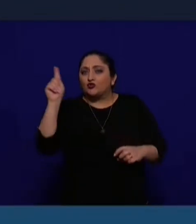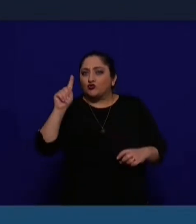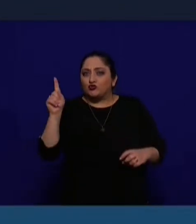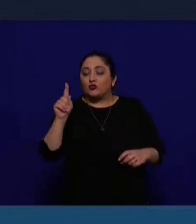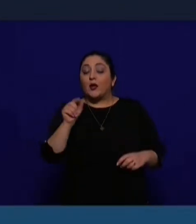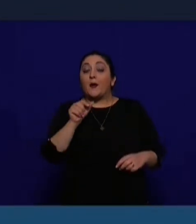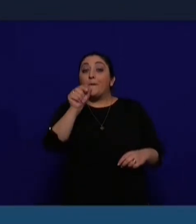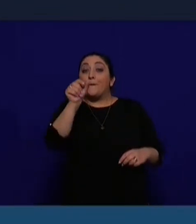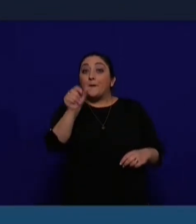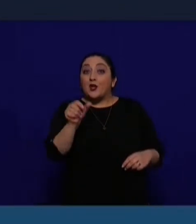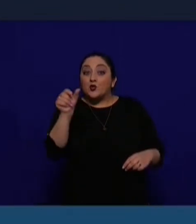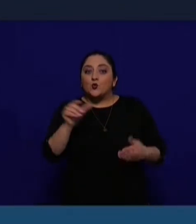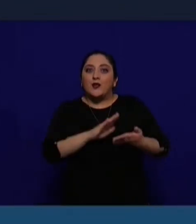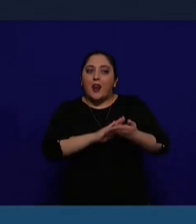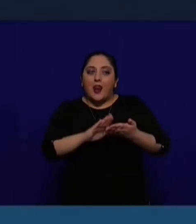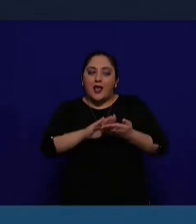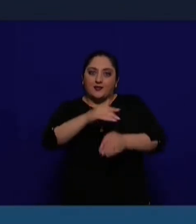wkoll